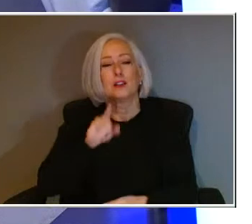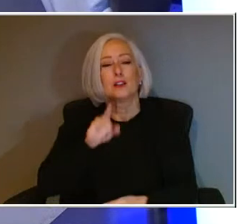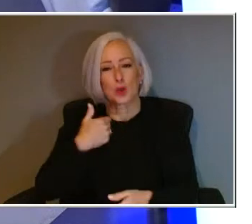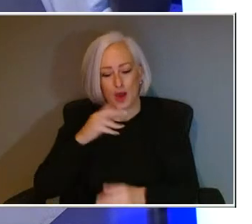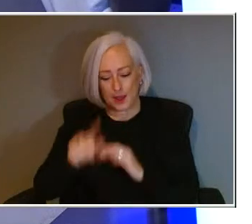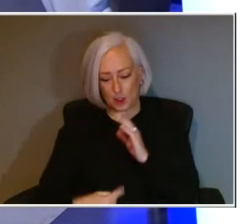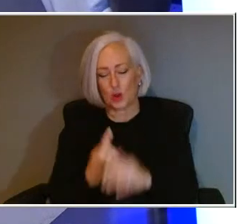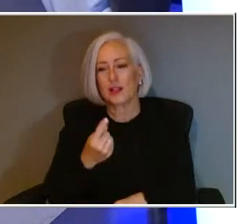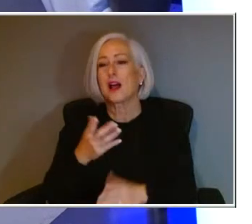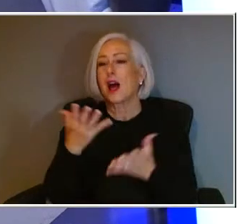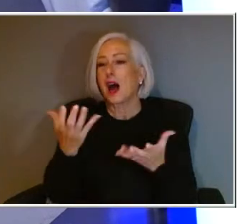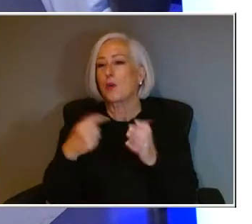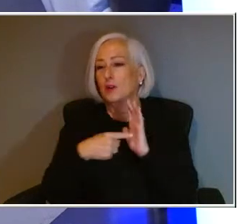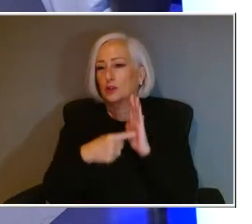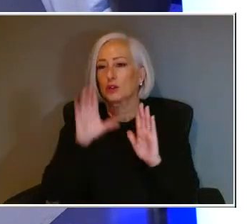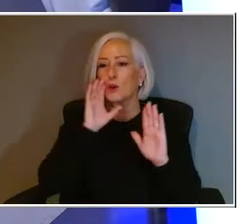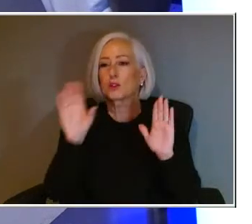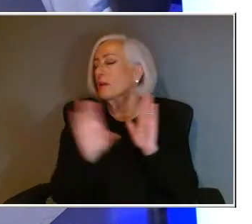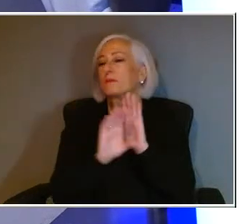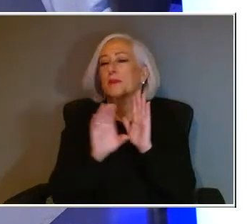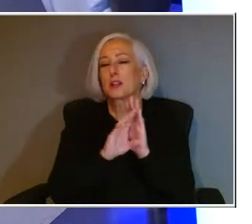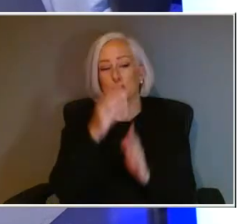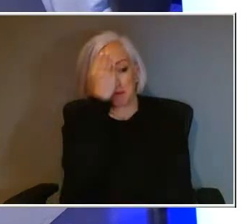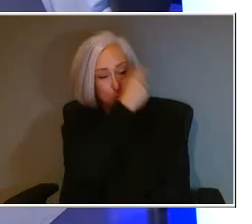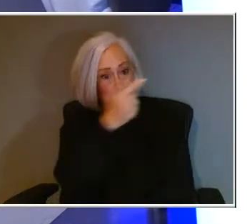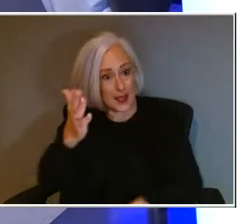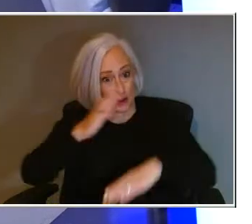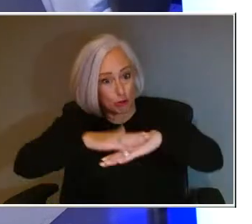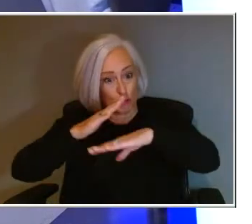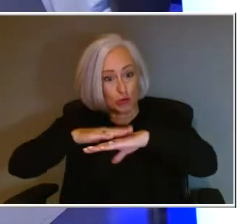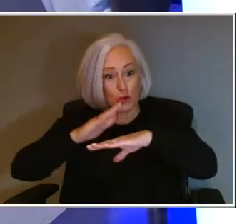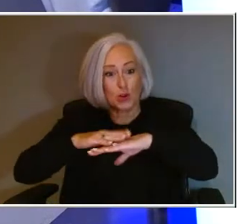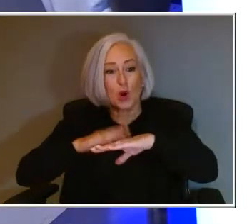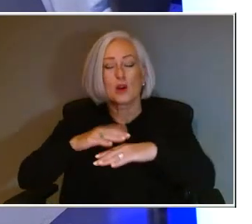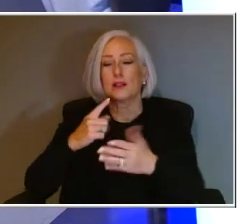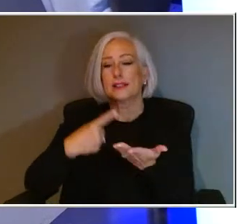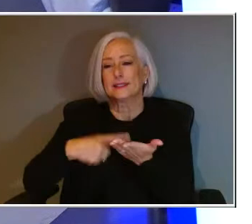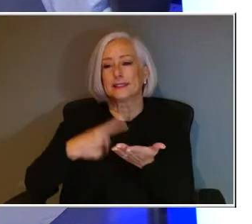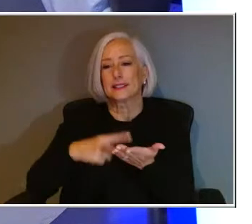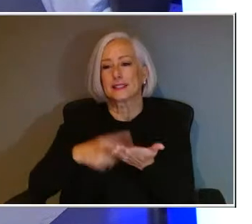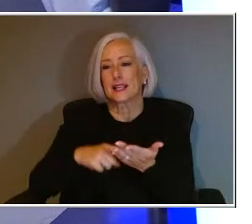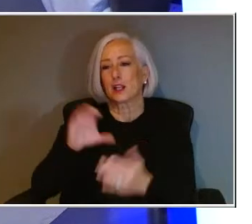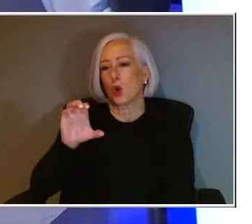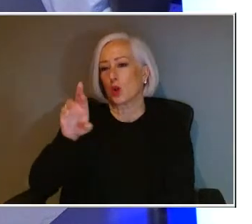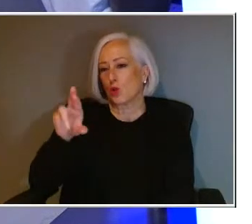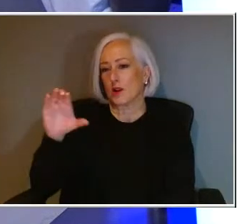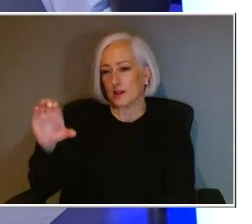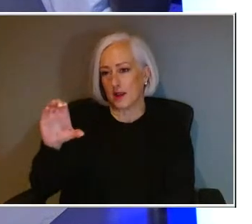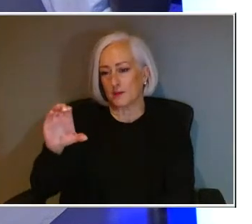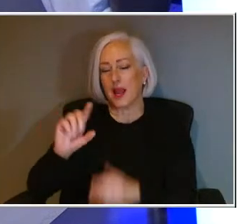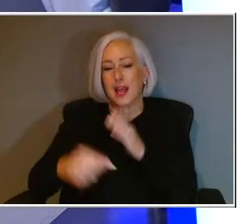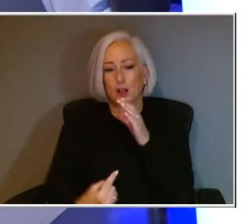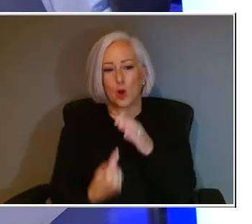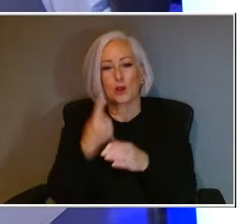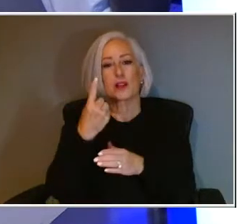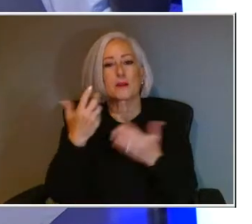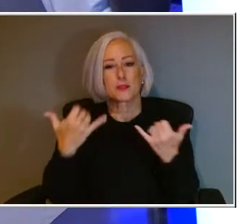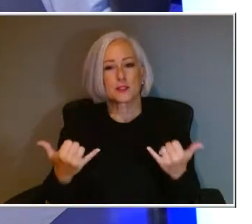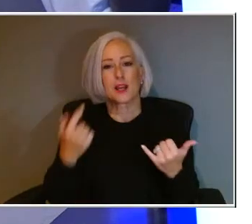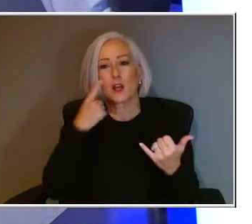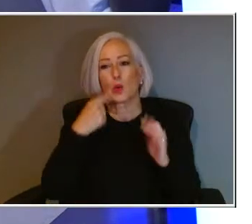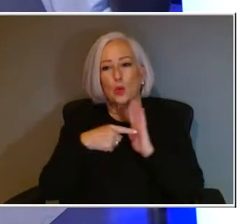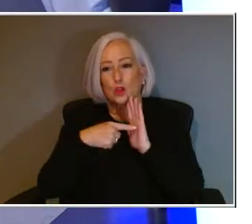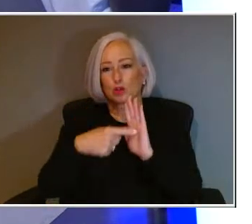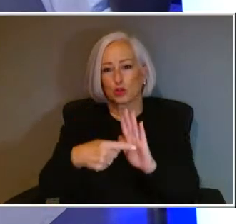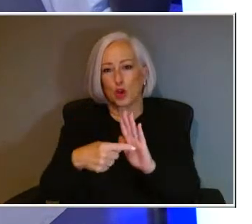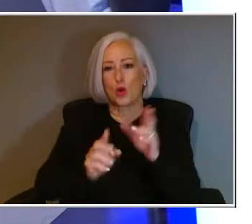some photos and just let everyone know we are talking about colorectal cancer and a colonoscopy today. We're going to show viewers, if you're